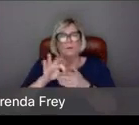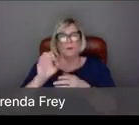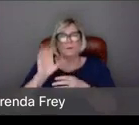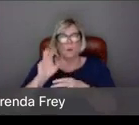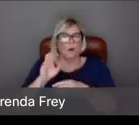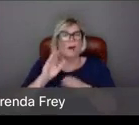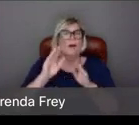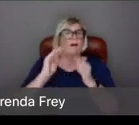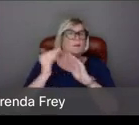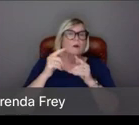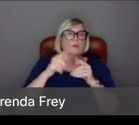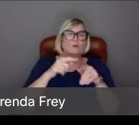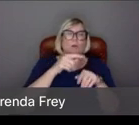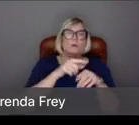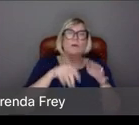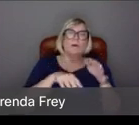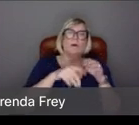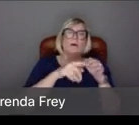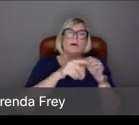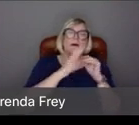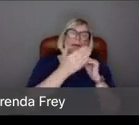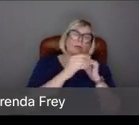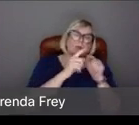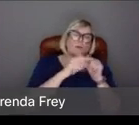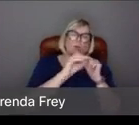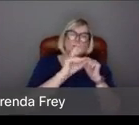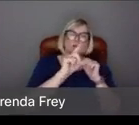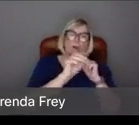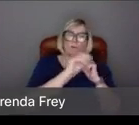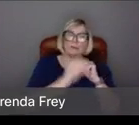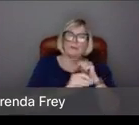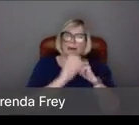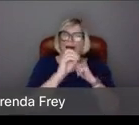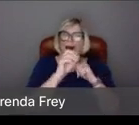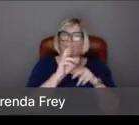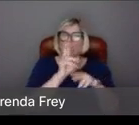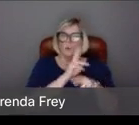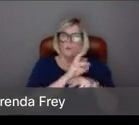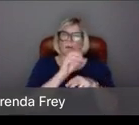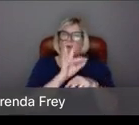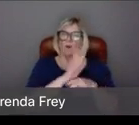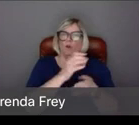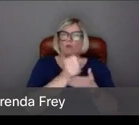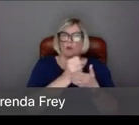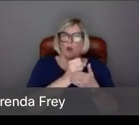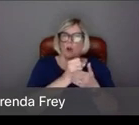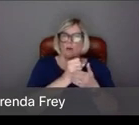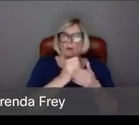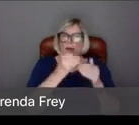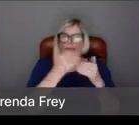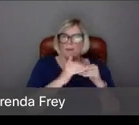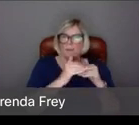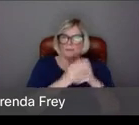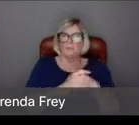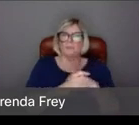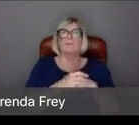of your credit limits. It's going to look at this on each of your accounts, and it'll also look at it as a total.